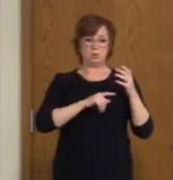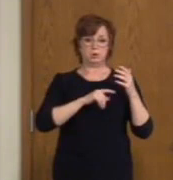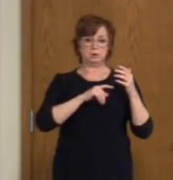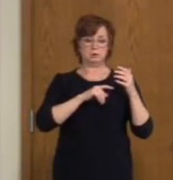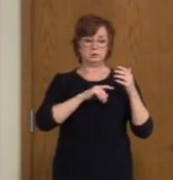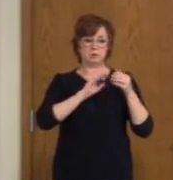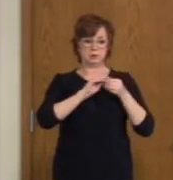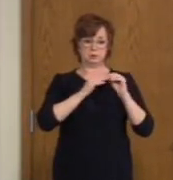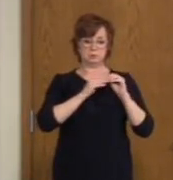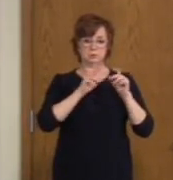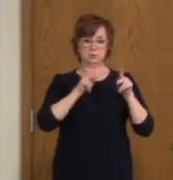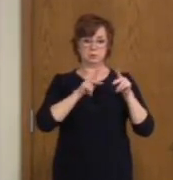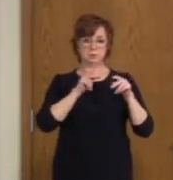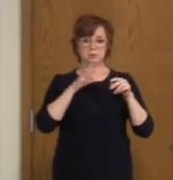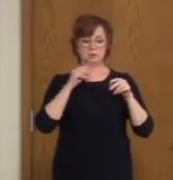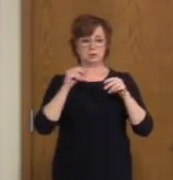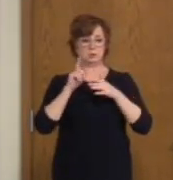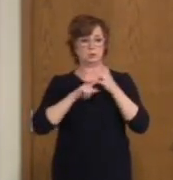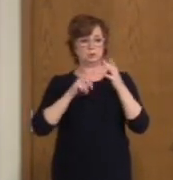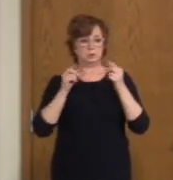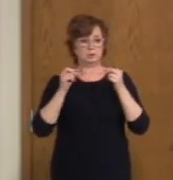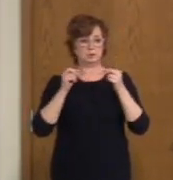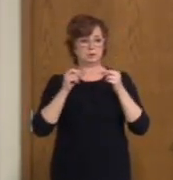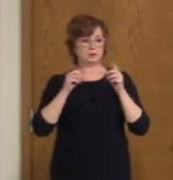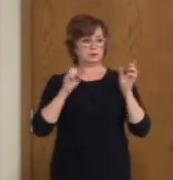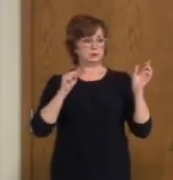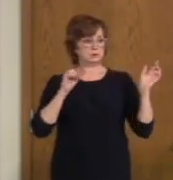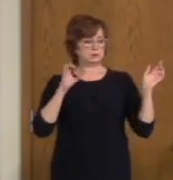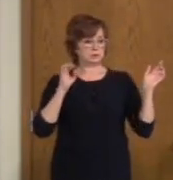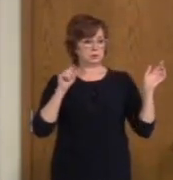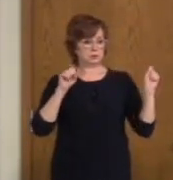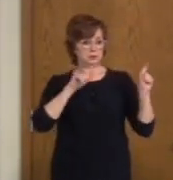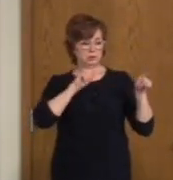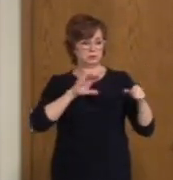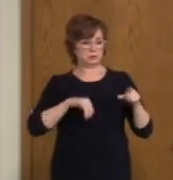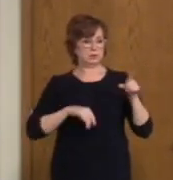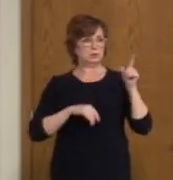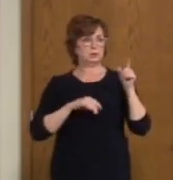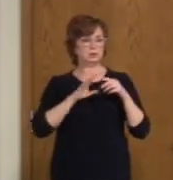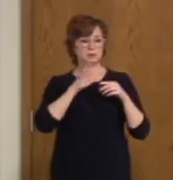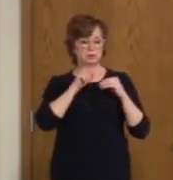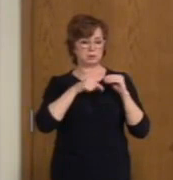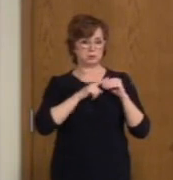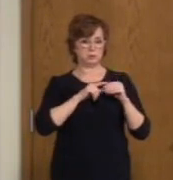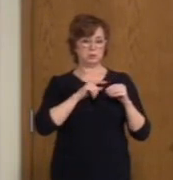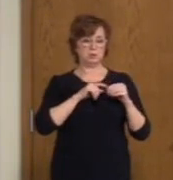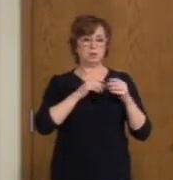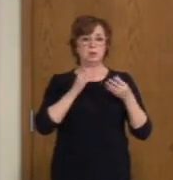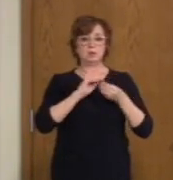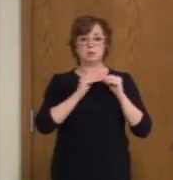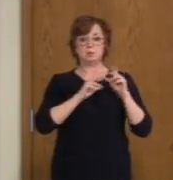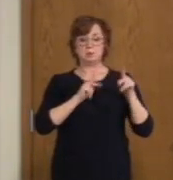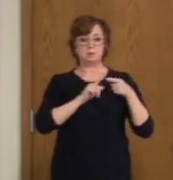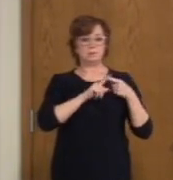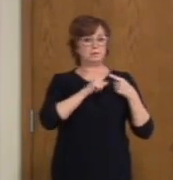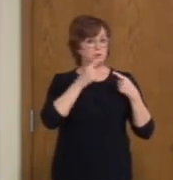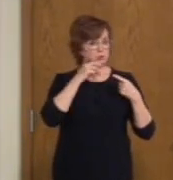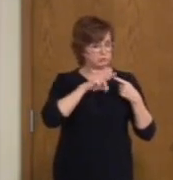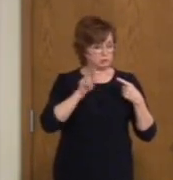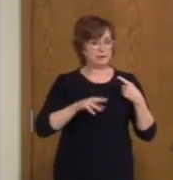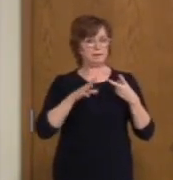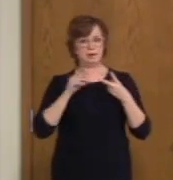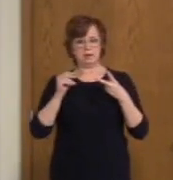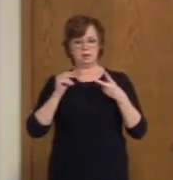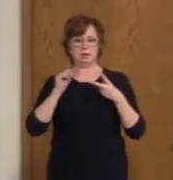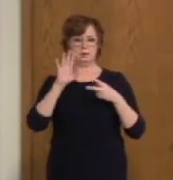strain doesn't overload the hospitals here? Scott, would you maybe be able to speak a little bit to the capacity in Regina, and then also a little bit of the provincial capacity we